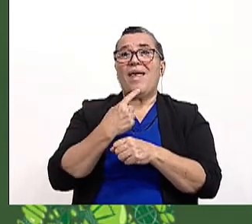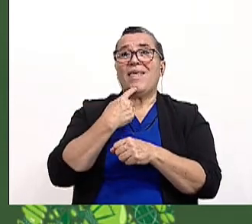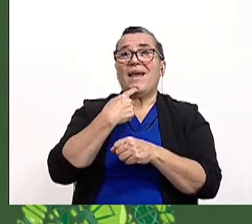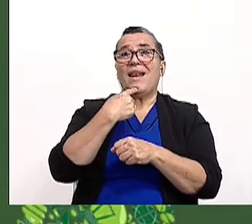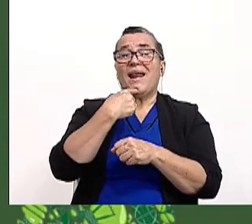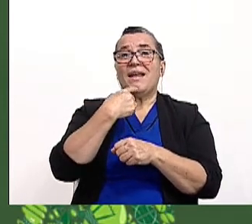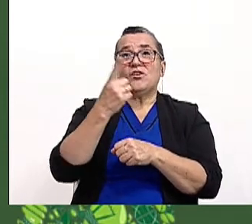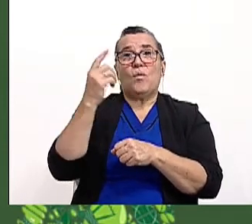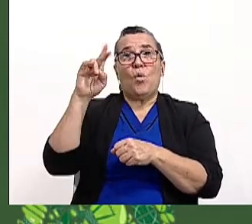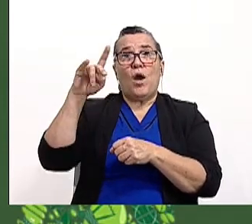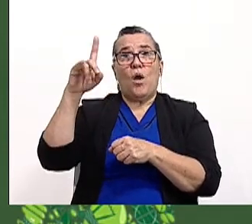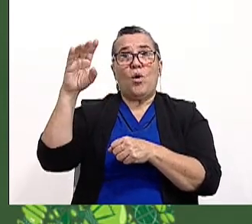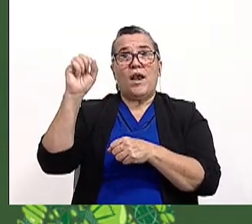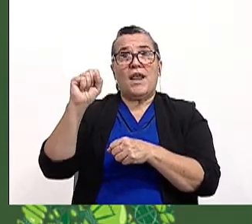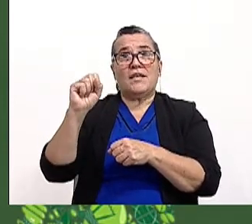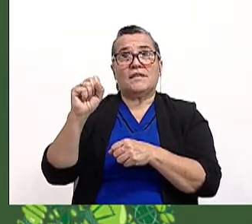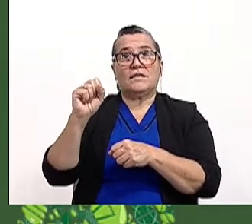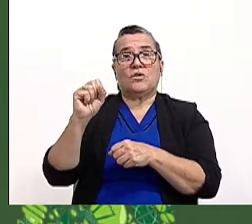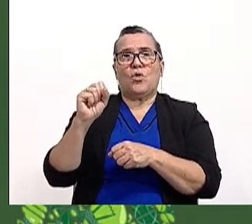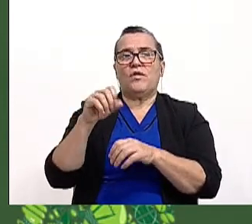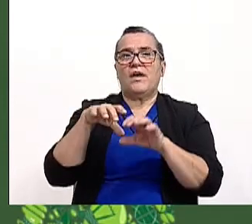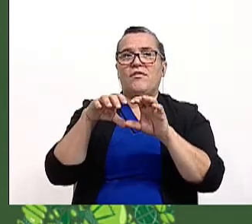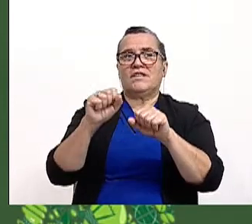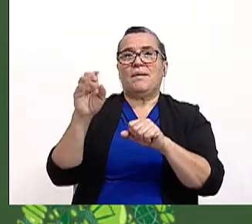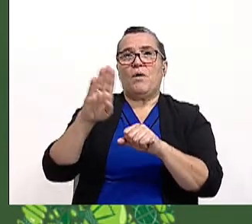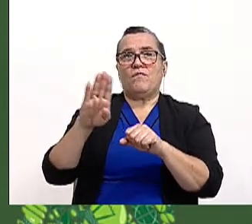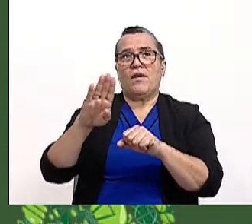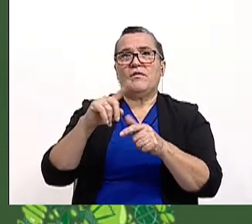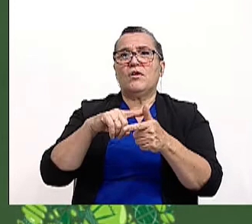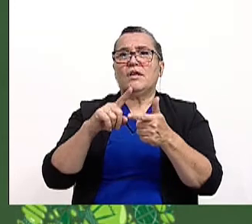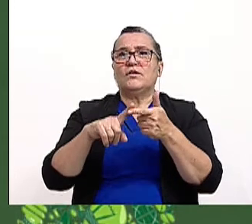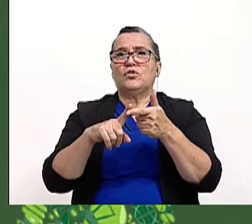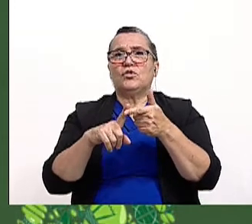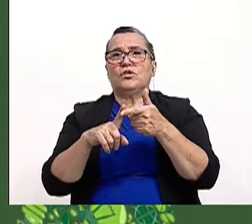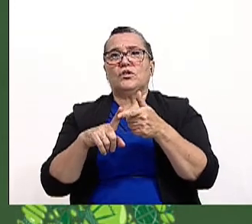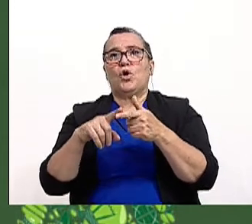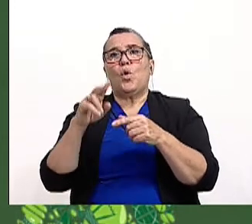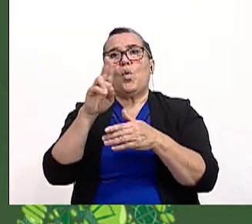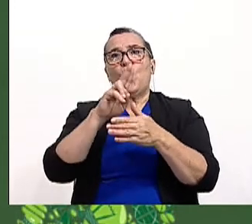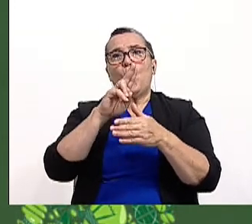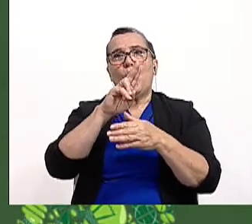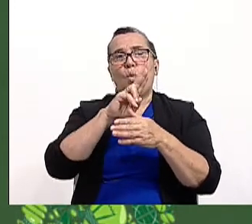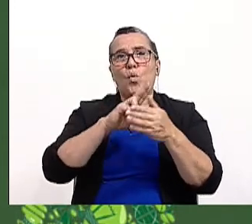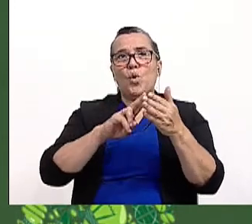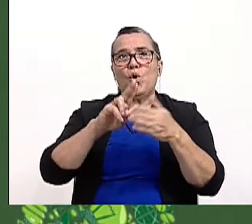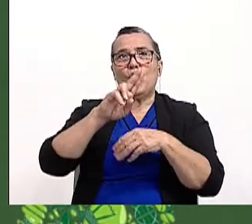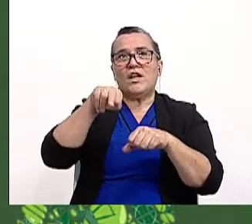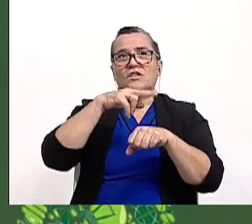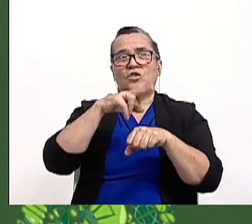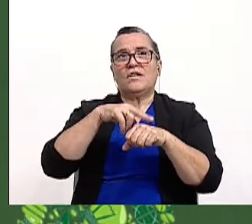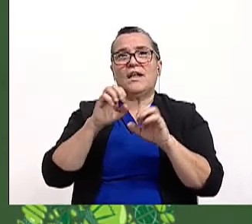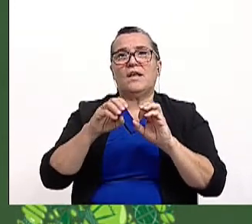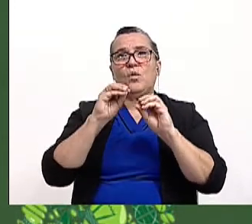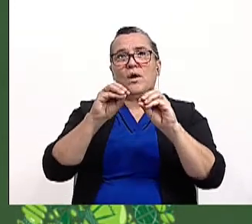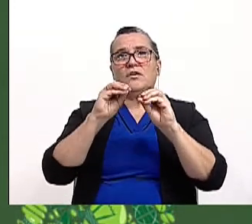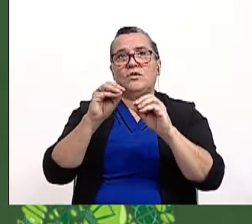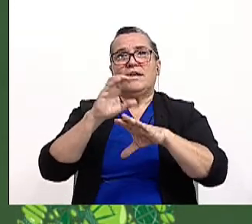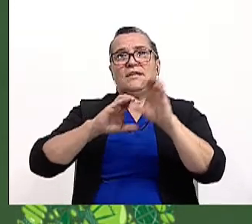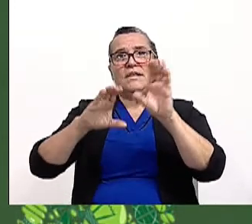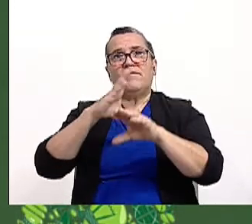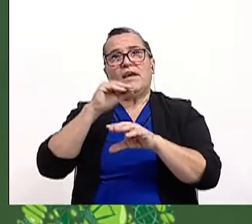UNESCO, United Nations Educational, Scientific, and Cultural Organization, solidifying their